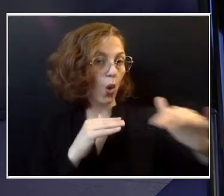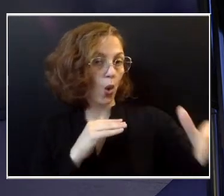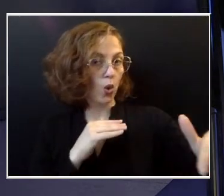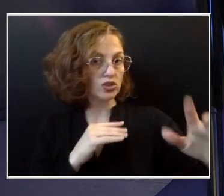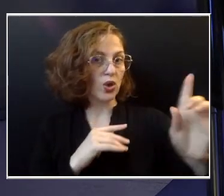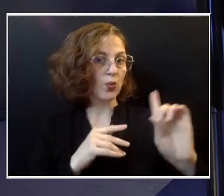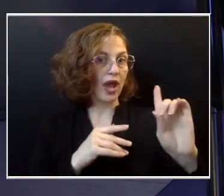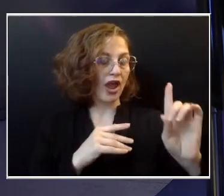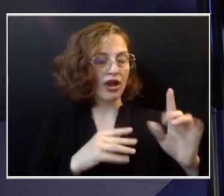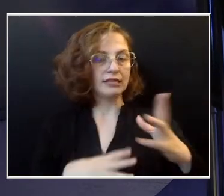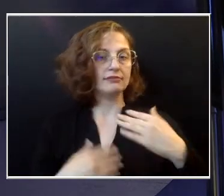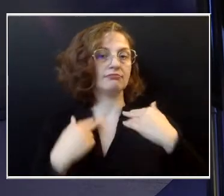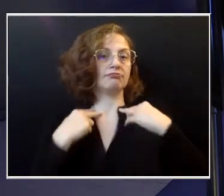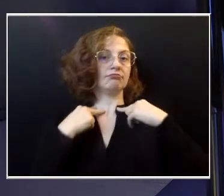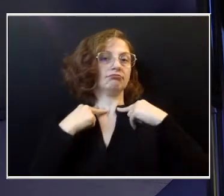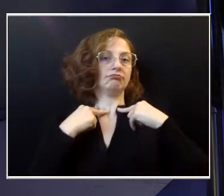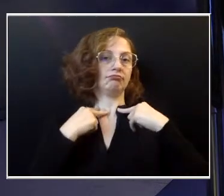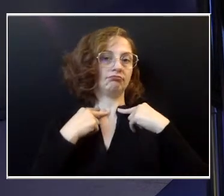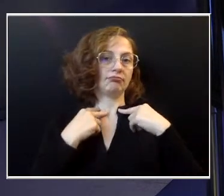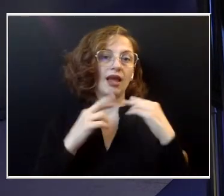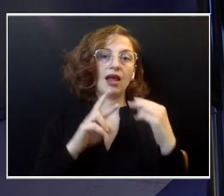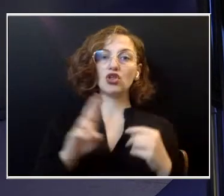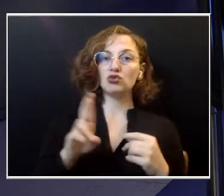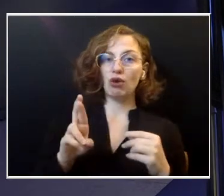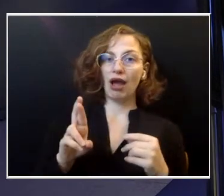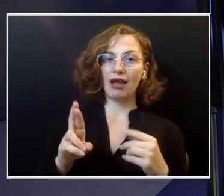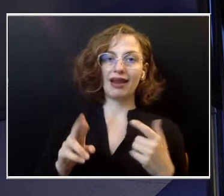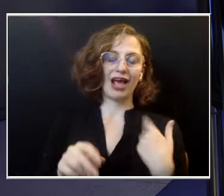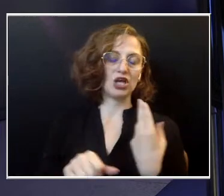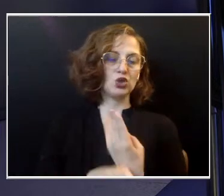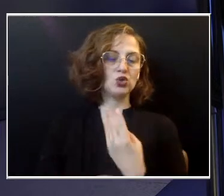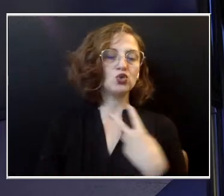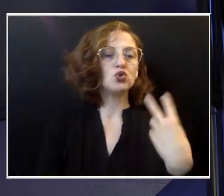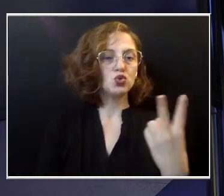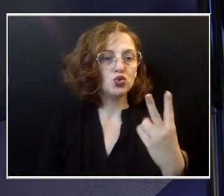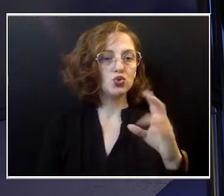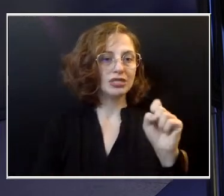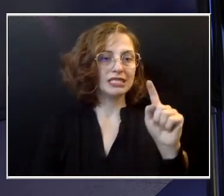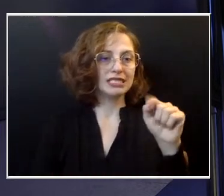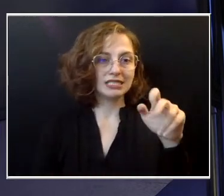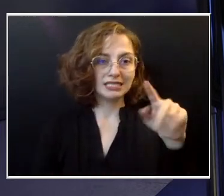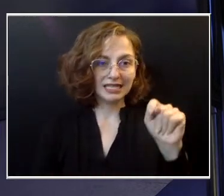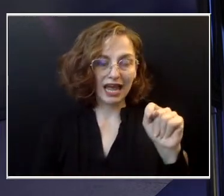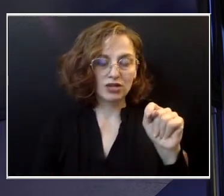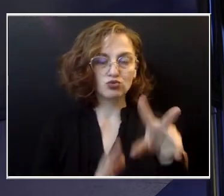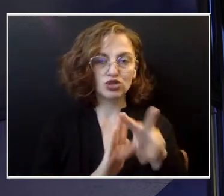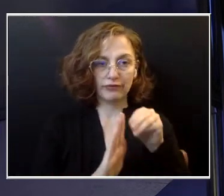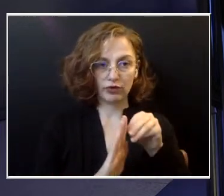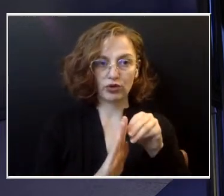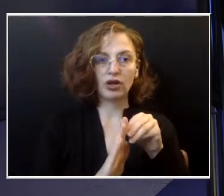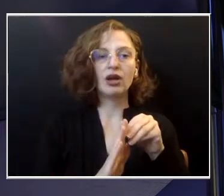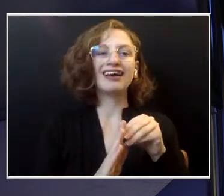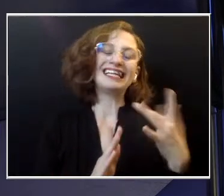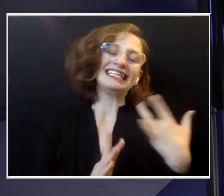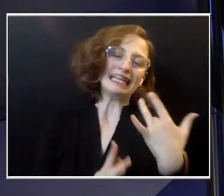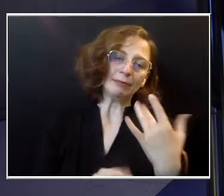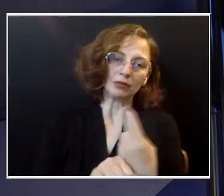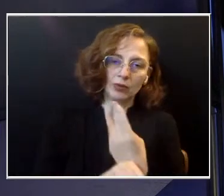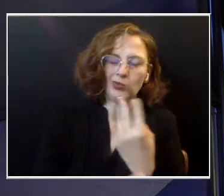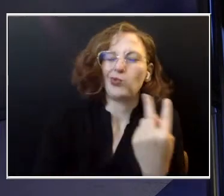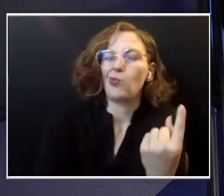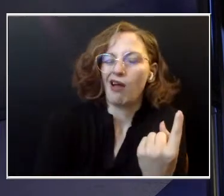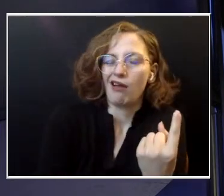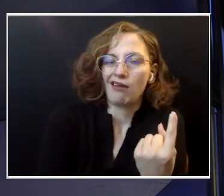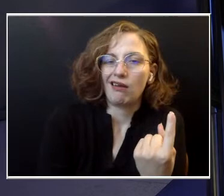retrievers. Normally in the arteries, we would typically just take 1 stent retriever. The arteries in the brain are roughly 3 to 4 millimeters, whereas